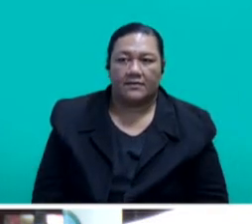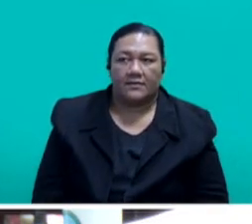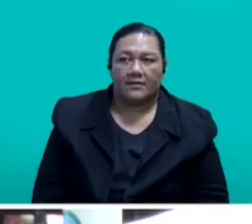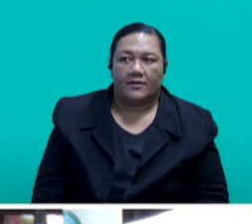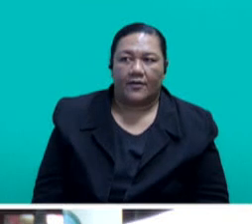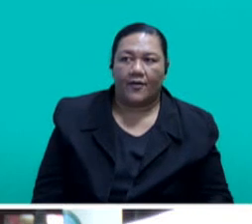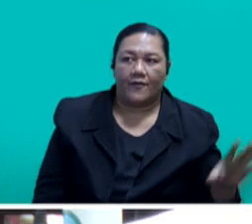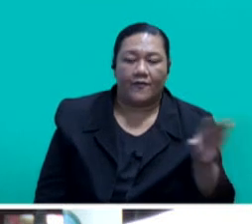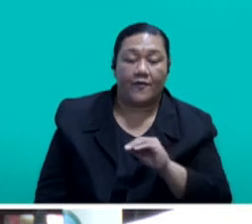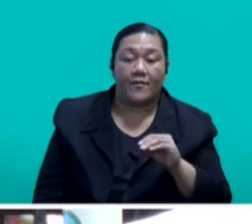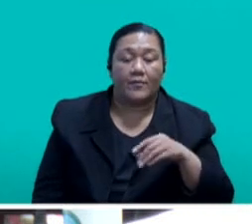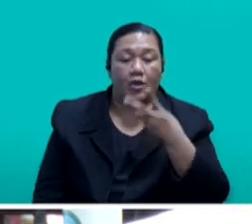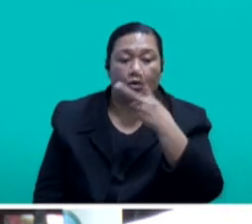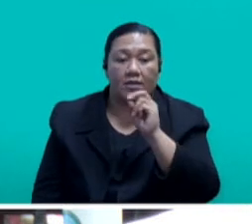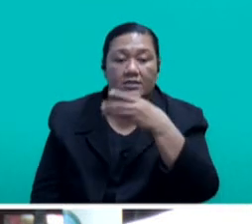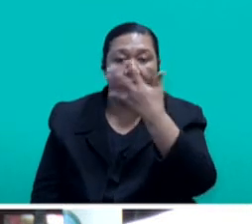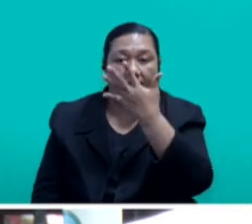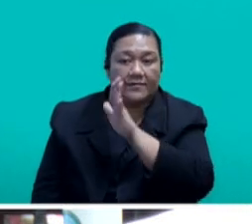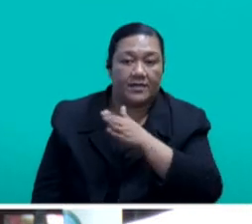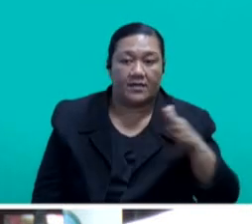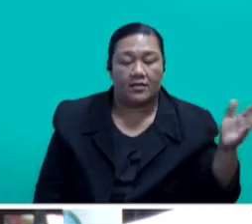from 2015 to